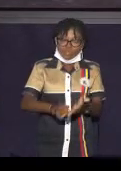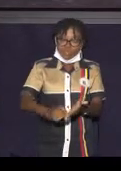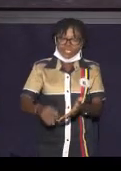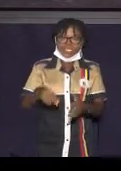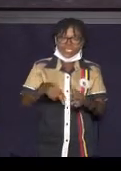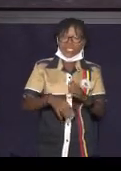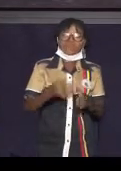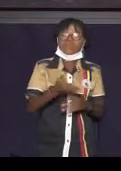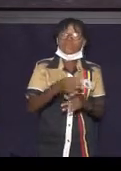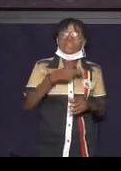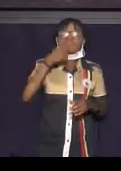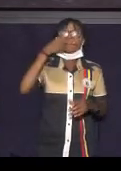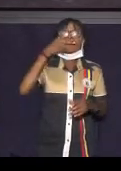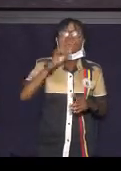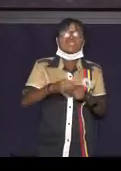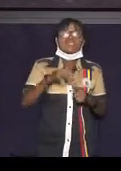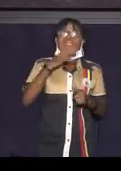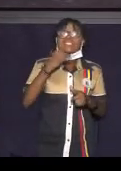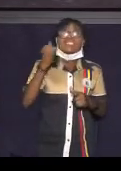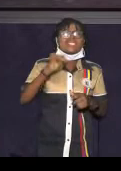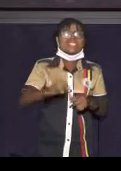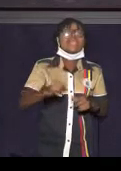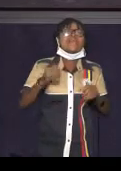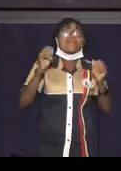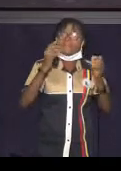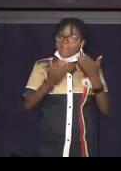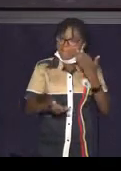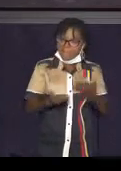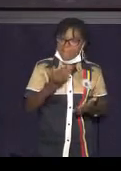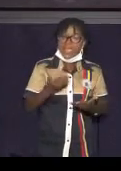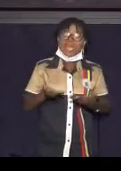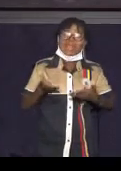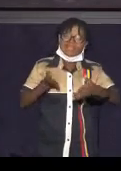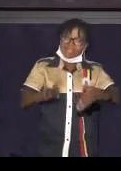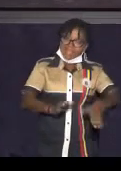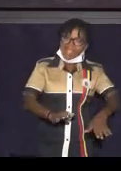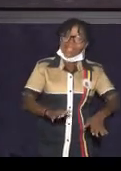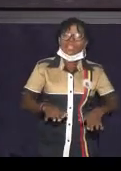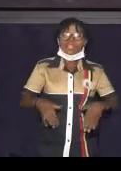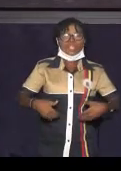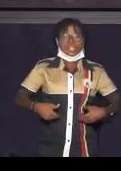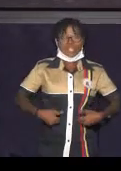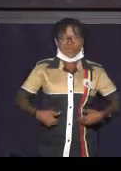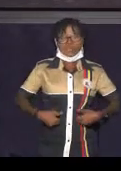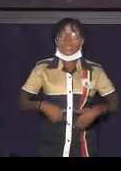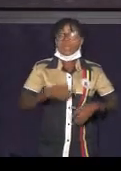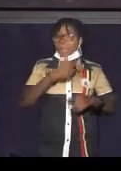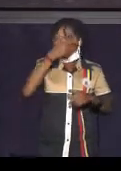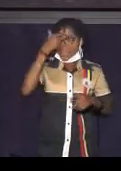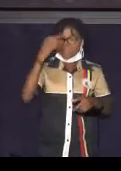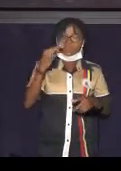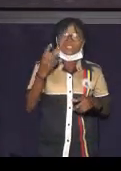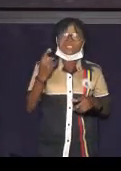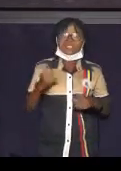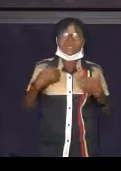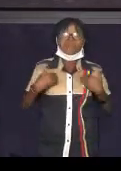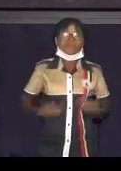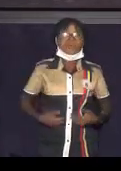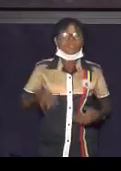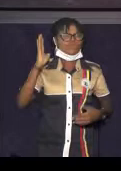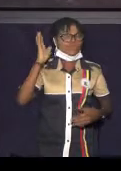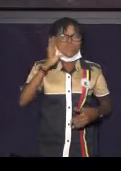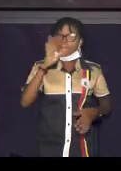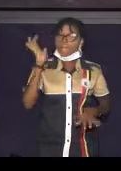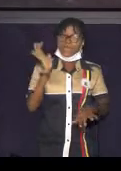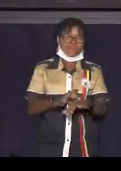Not that they are praying for smokers to die young, because their lungs and vital organs of the body will be affected and they are likely